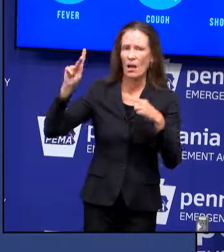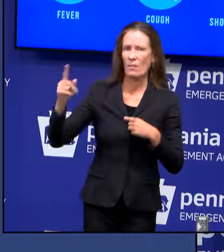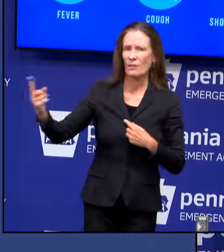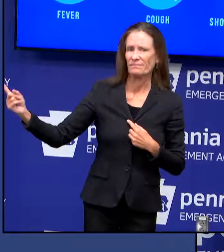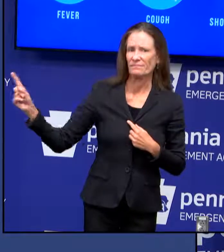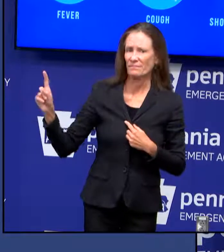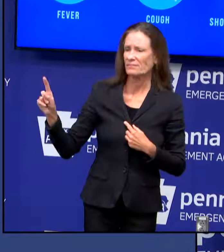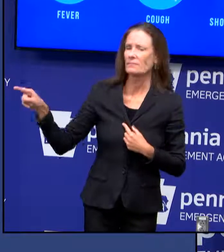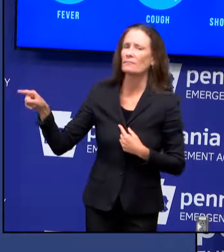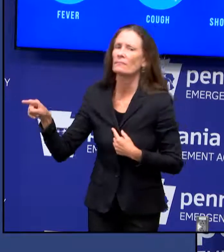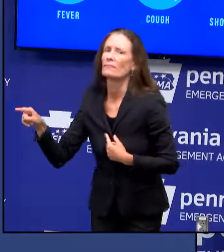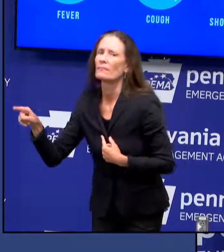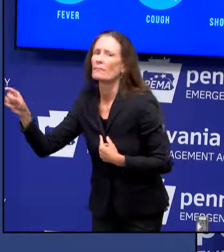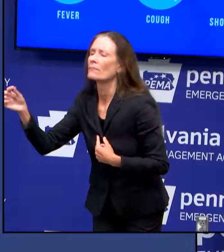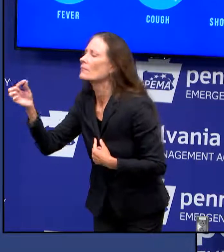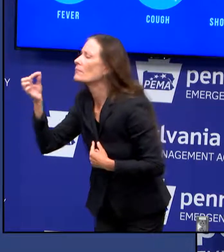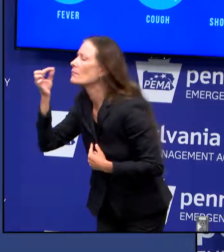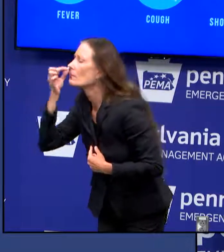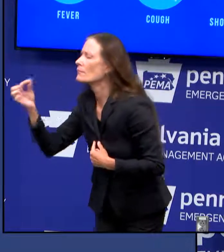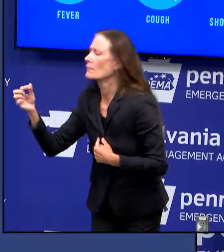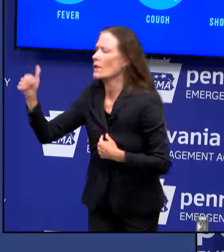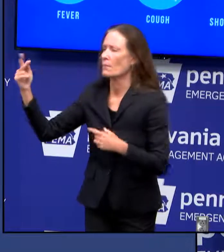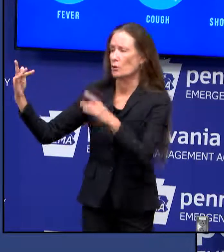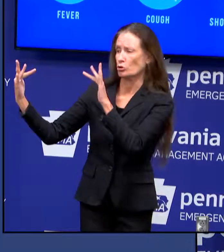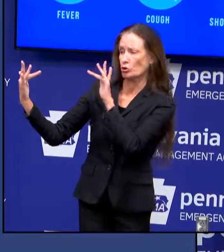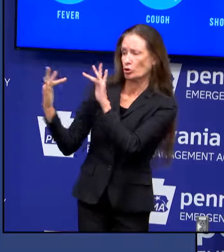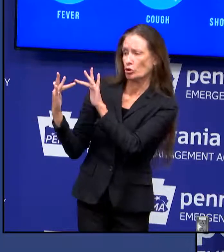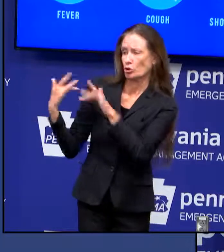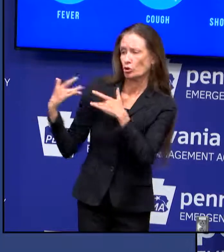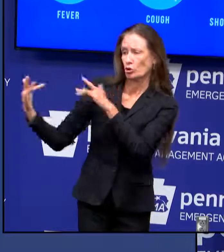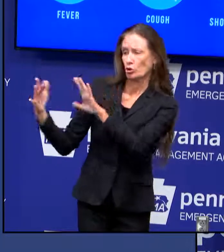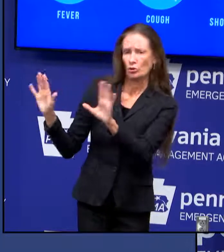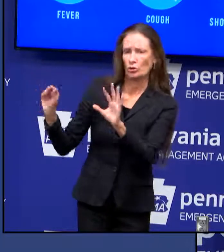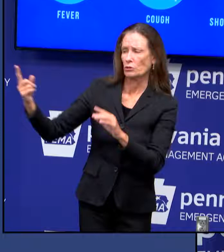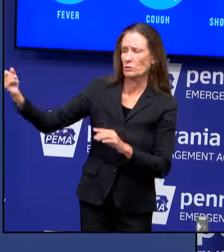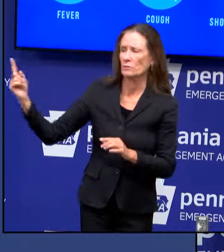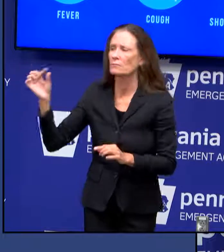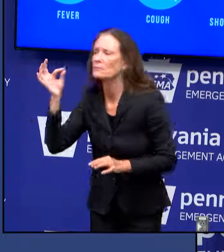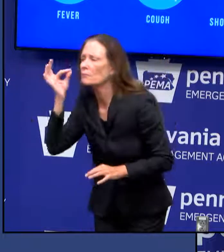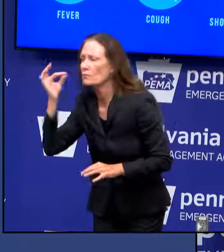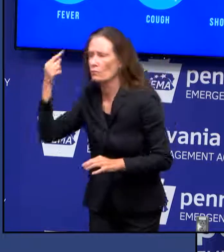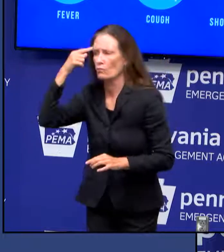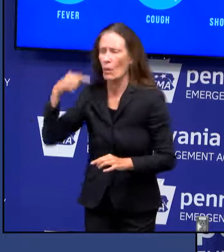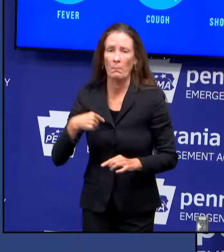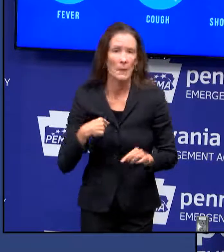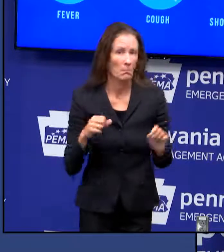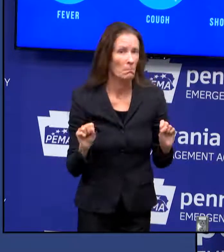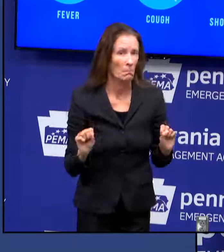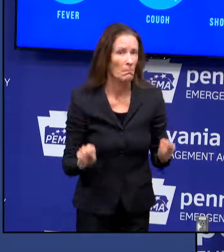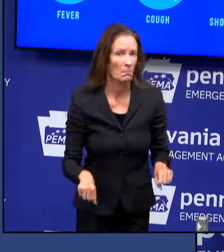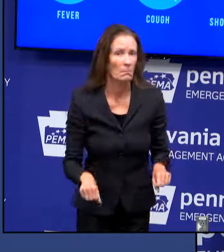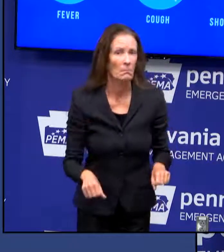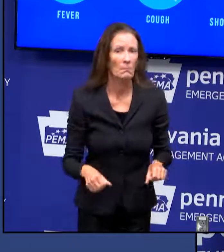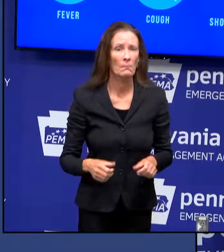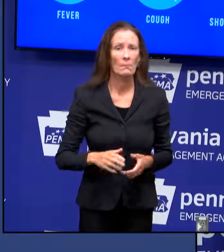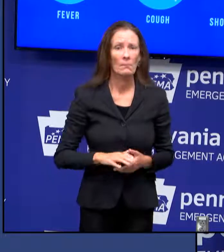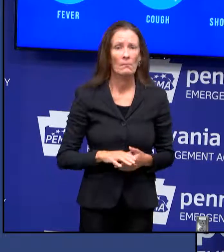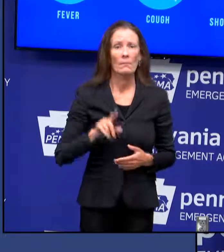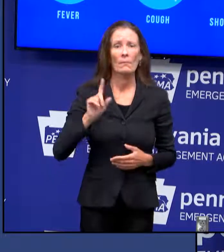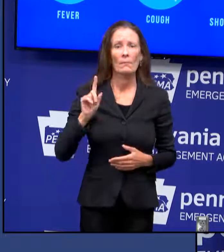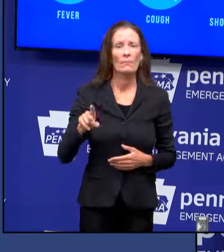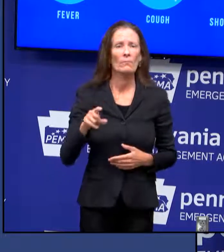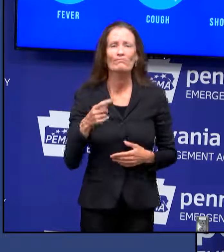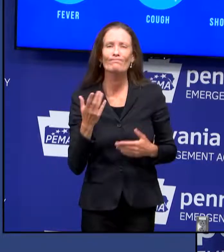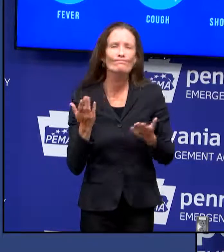we provided the standard around being assisted. We've been very successful in doing that. And because the pharmacies or the pharmacists are there